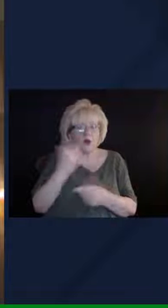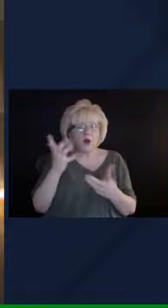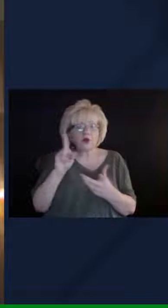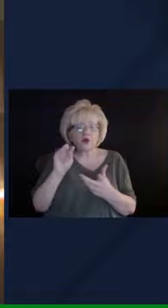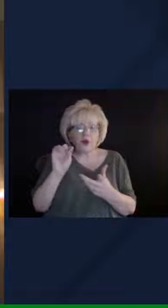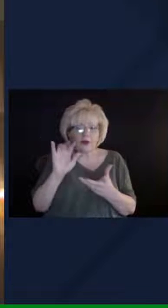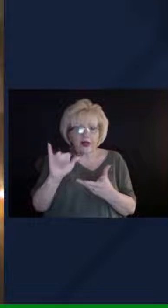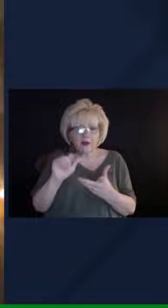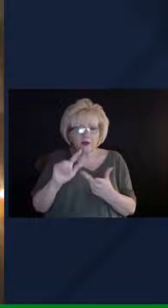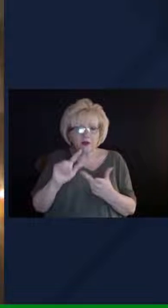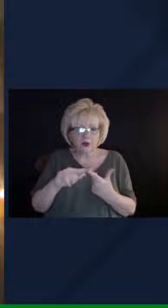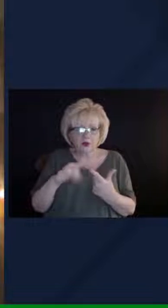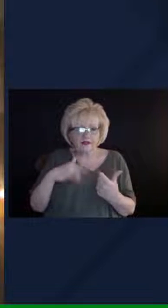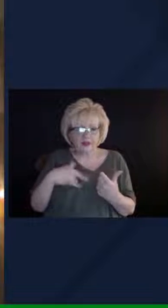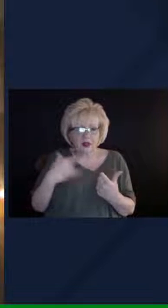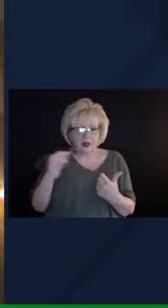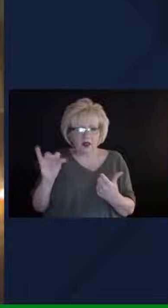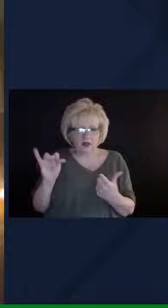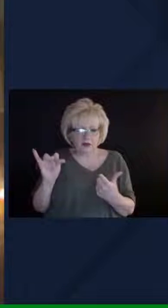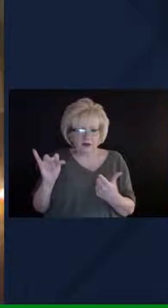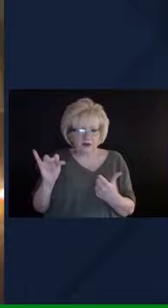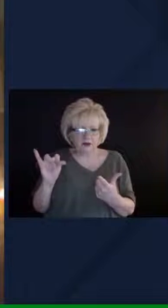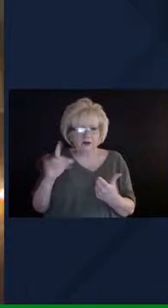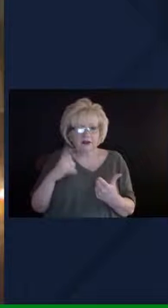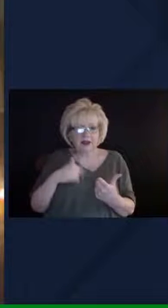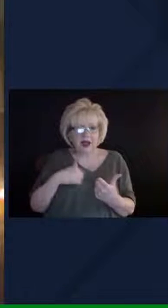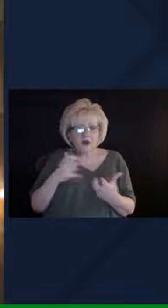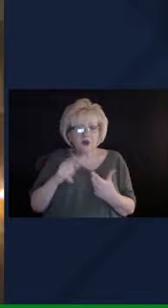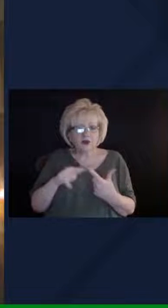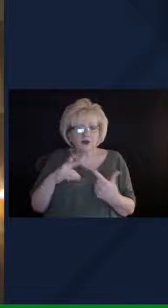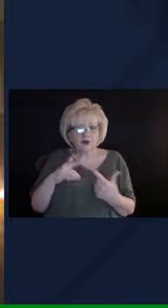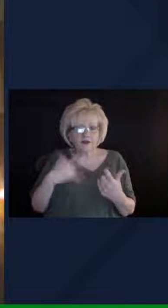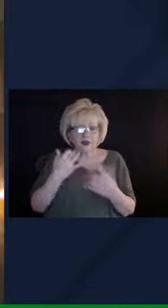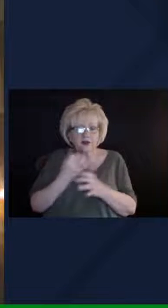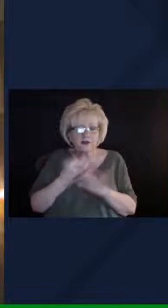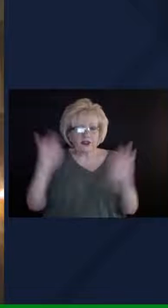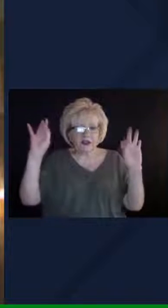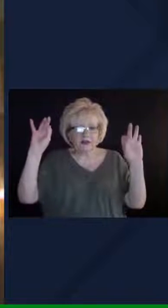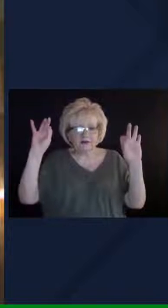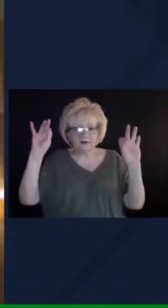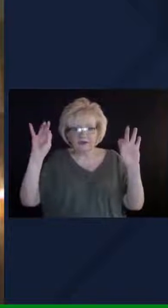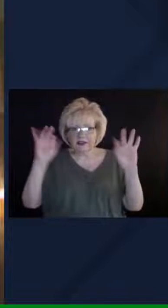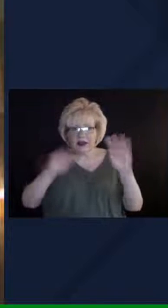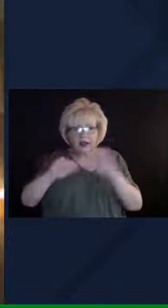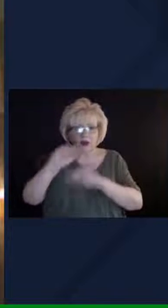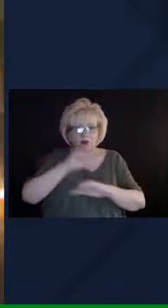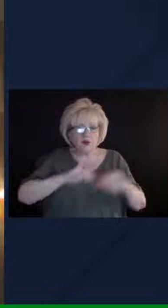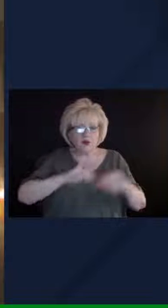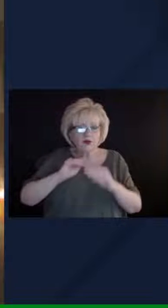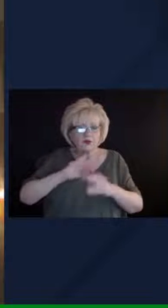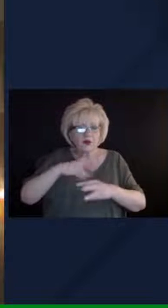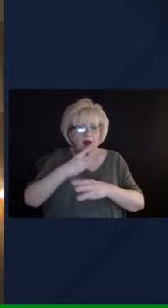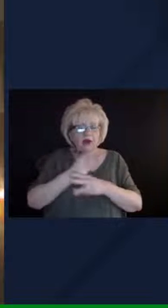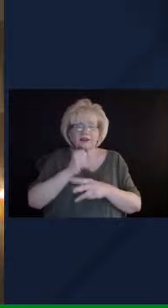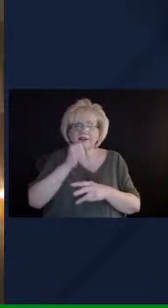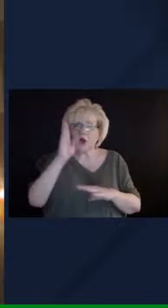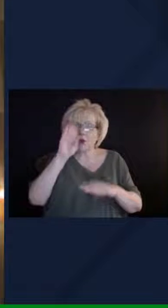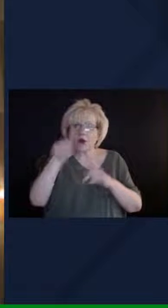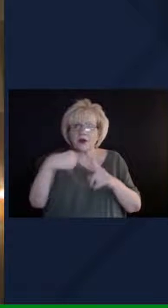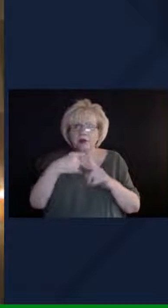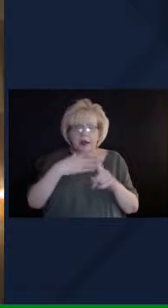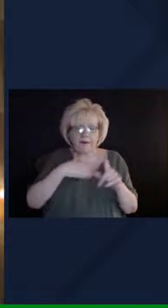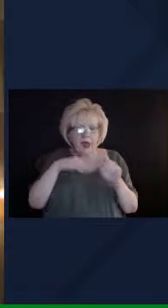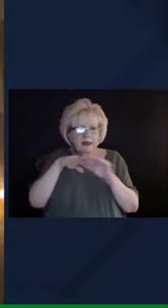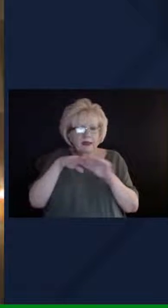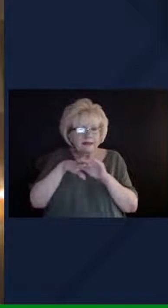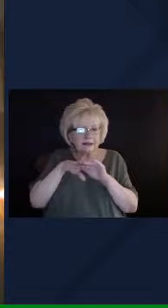like? I want to feel free, to feel like I can move about the world and not worry about my accessibility,